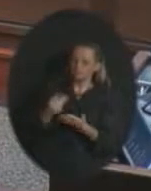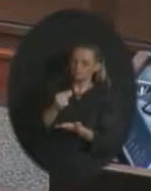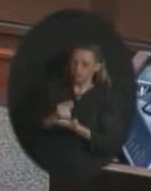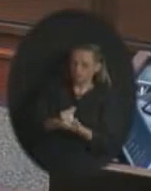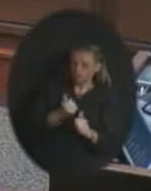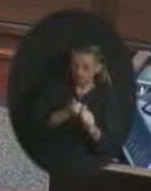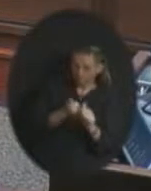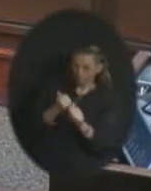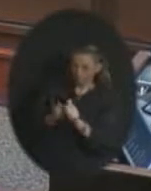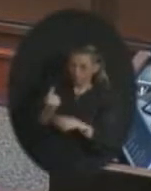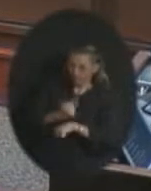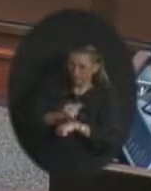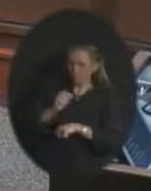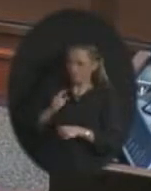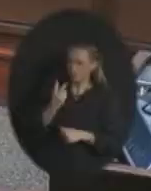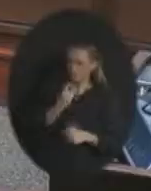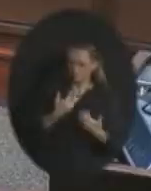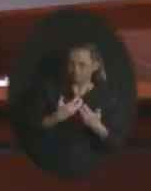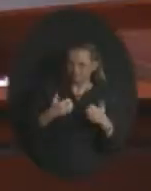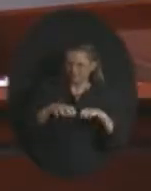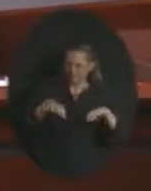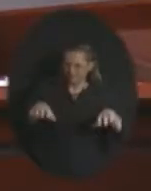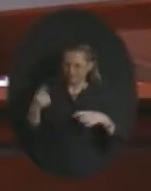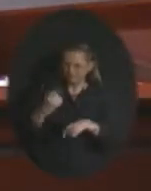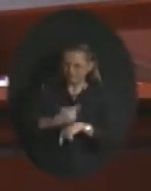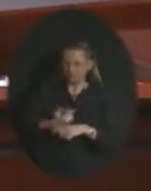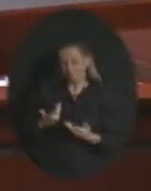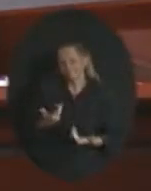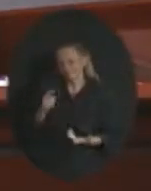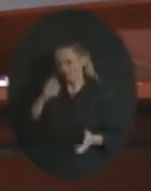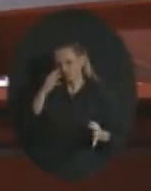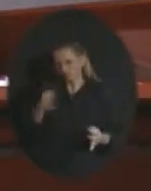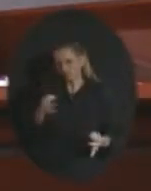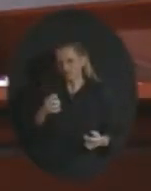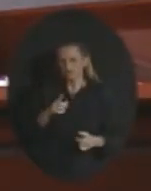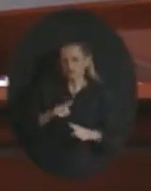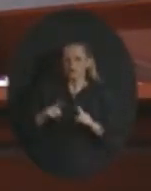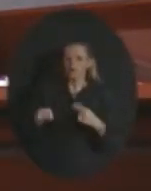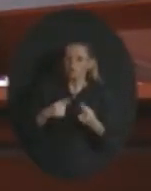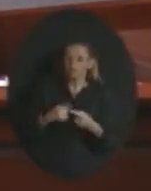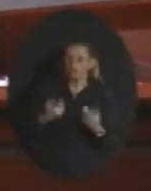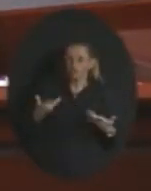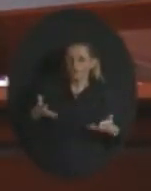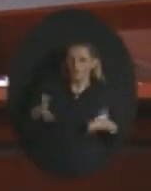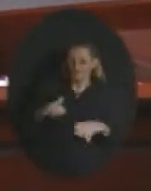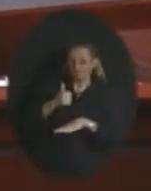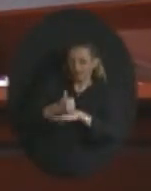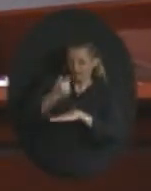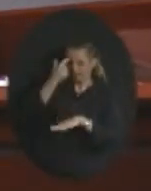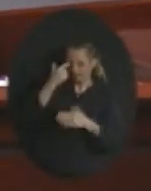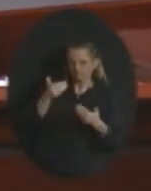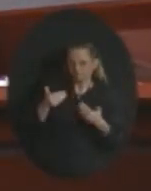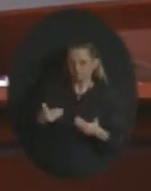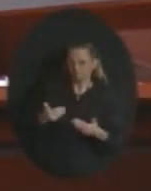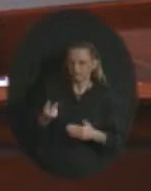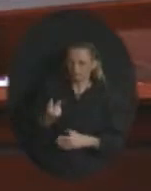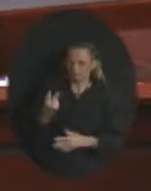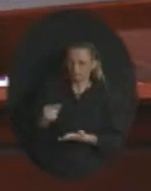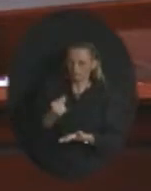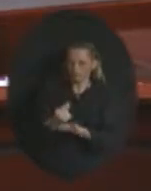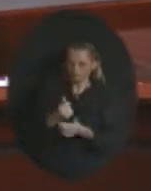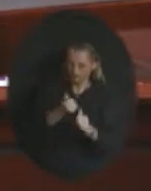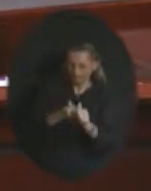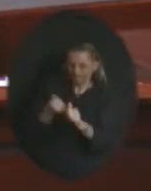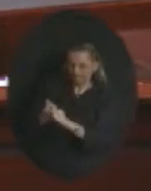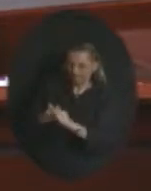days. Again, that would be determined, but when you're set up, I would think you'd have two at each location on that day, so you're...